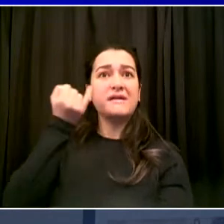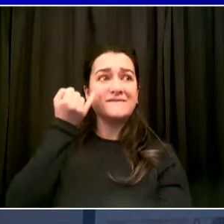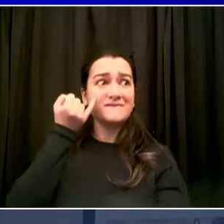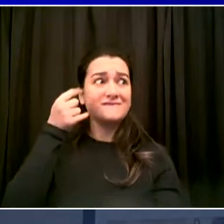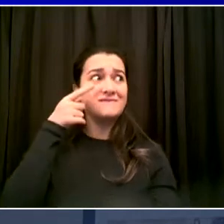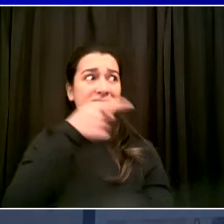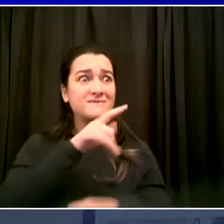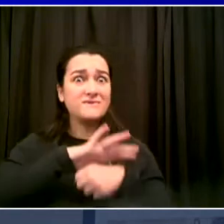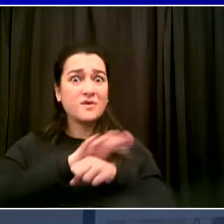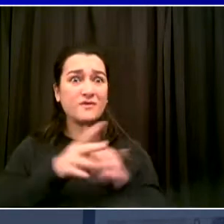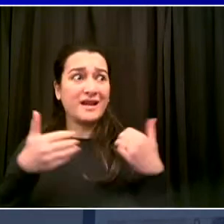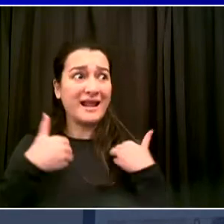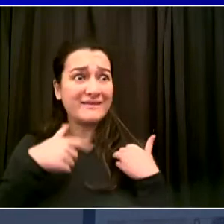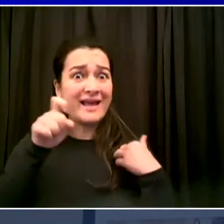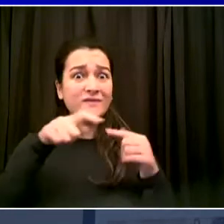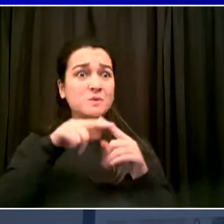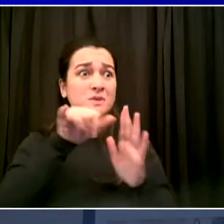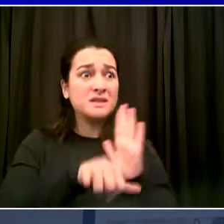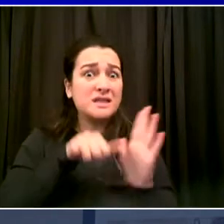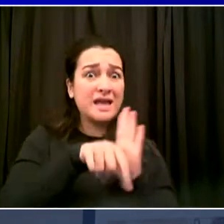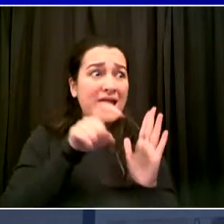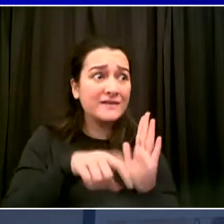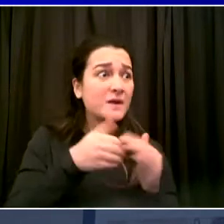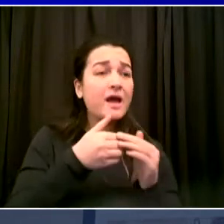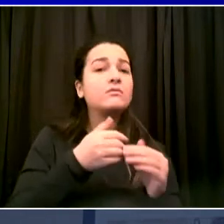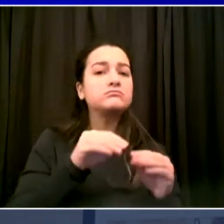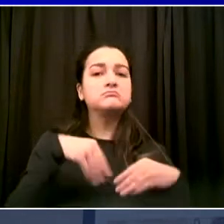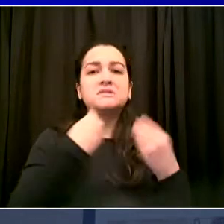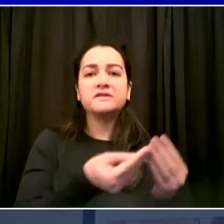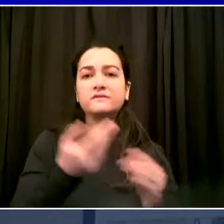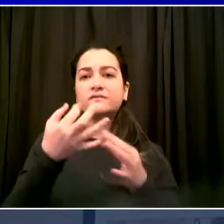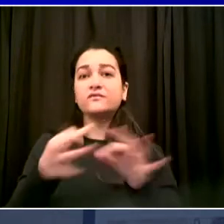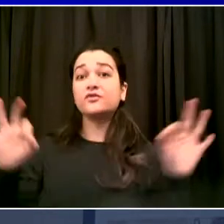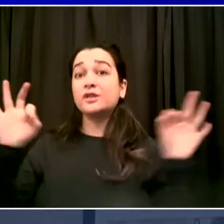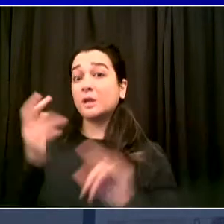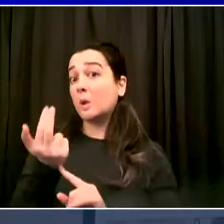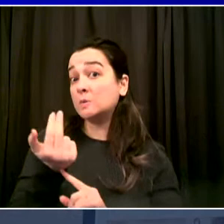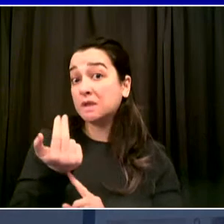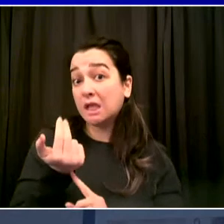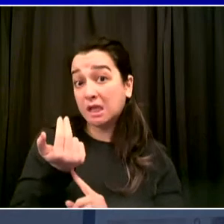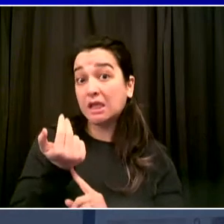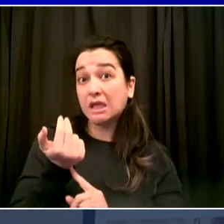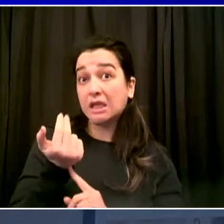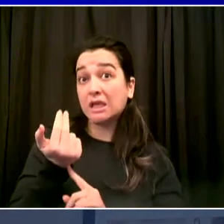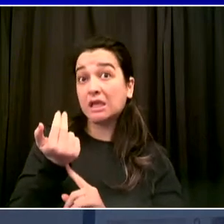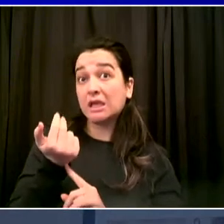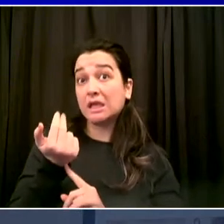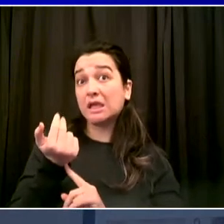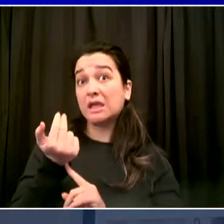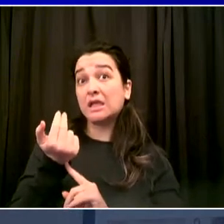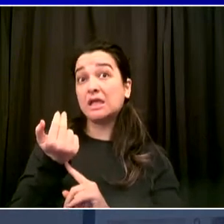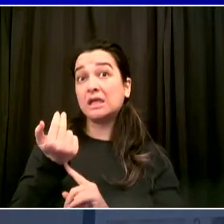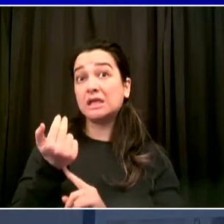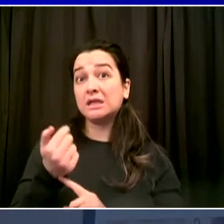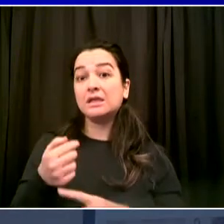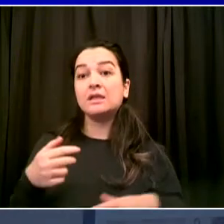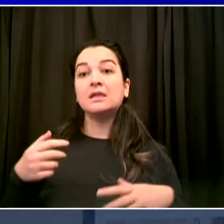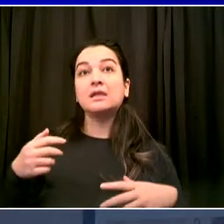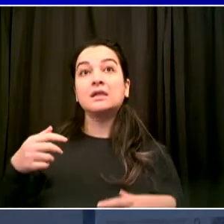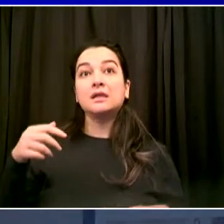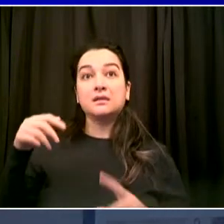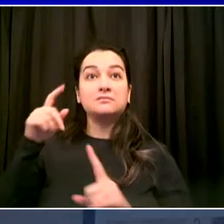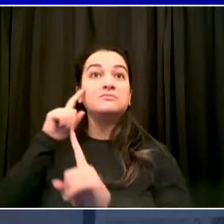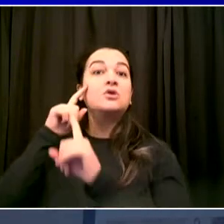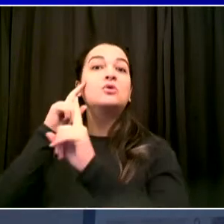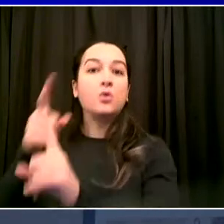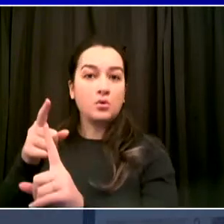today, 10,000 New Yorkers, 10,000 have sought help in those free hotel spaces. We've talked about people who needed to